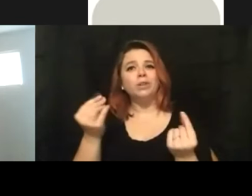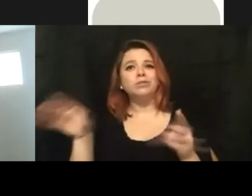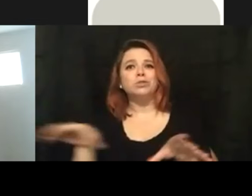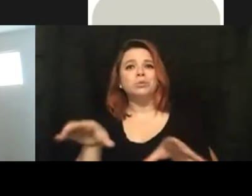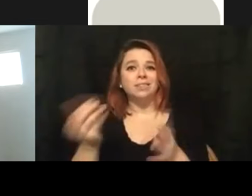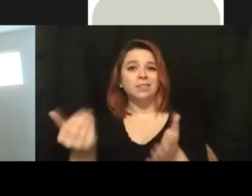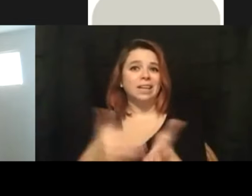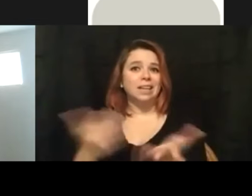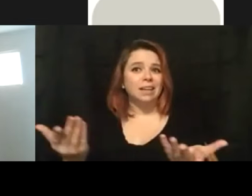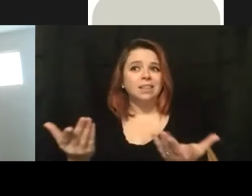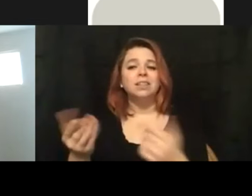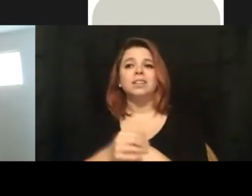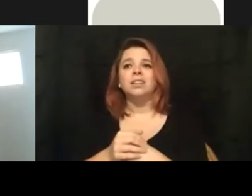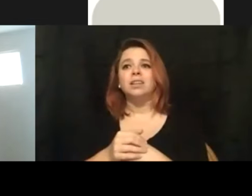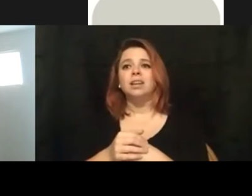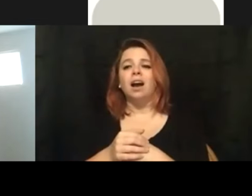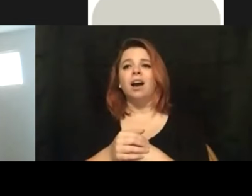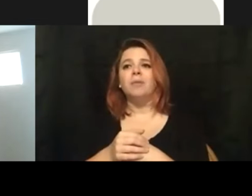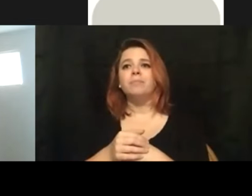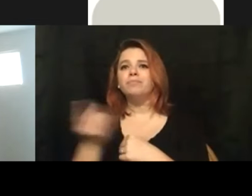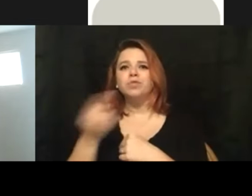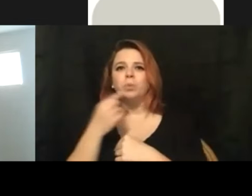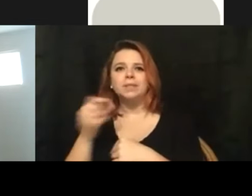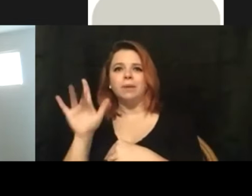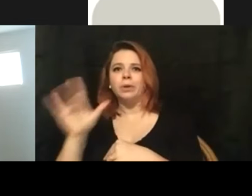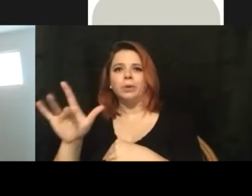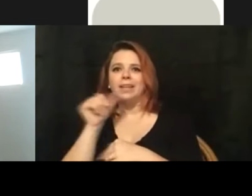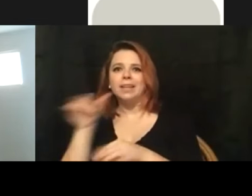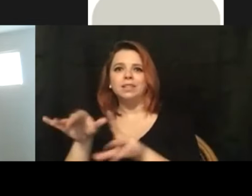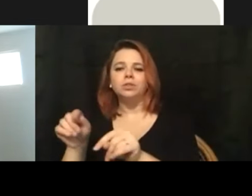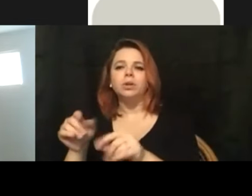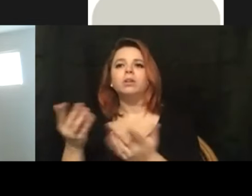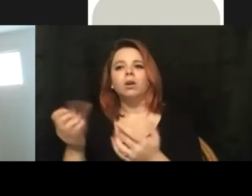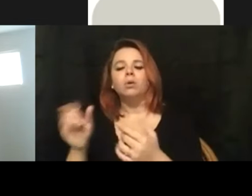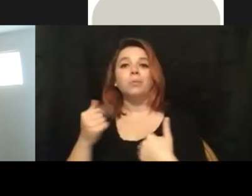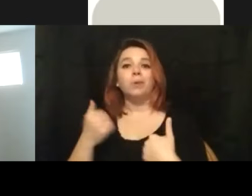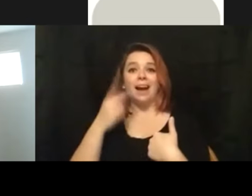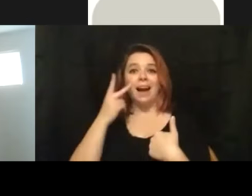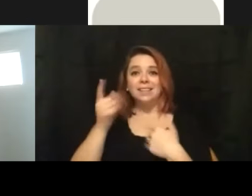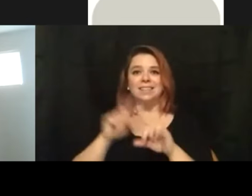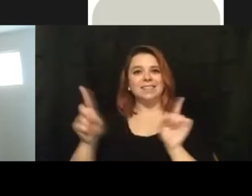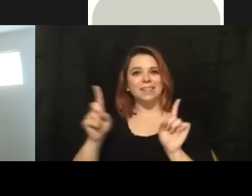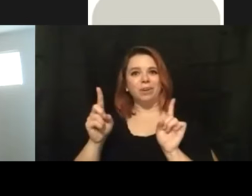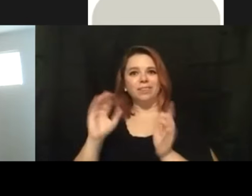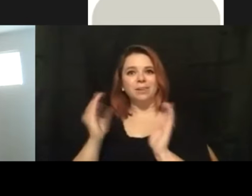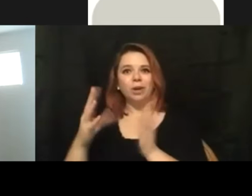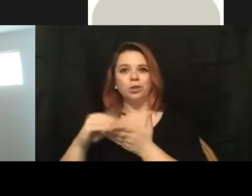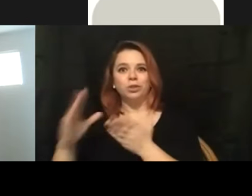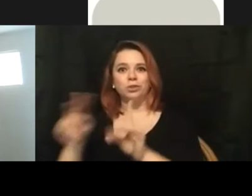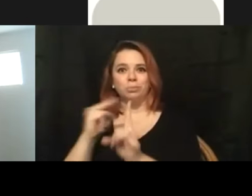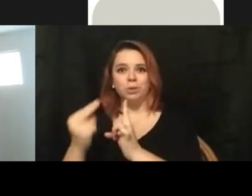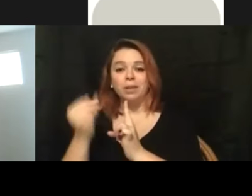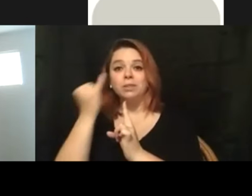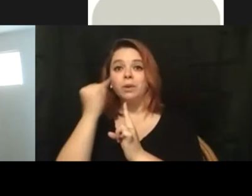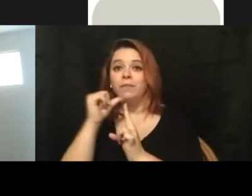Okay, it doesn't. So yeah, what I see as the instructor is different from what you guys see on that dashboard, so I didn't know that. So yeah, if it doesn't, then it looks like the only